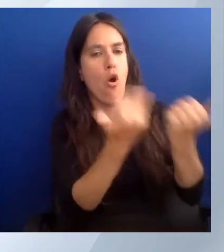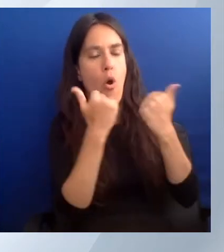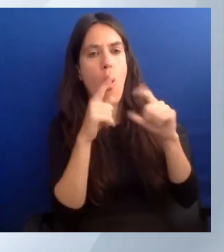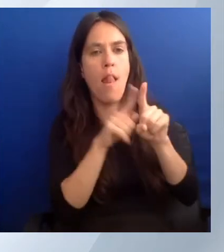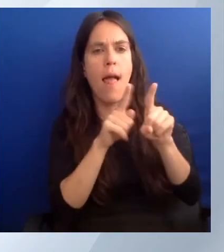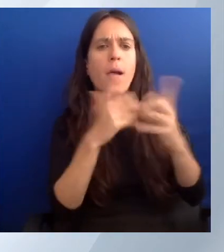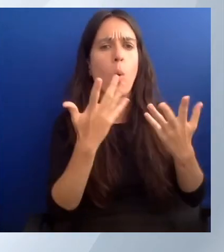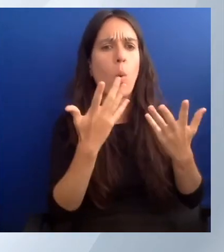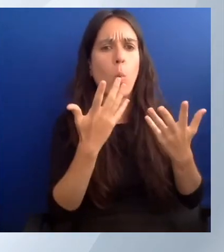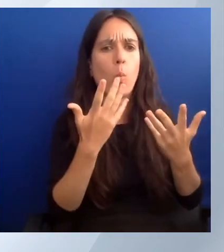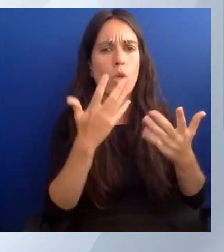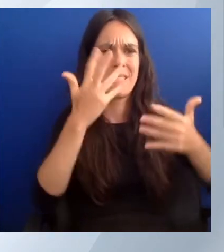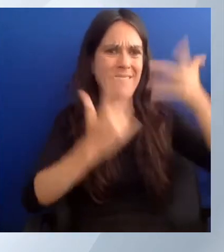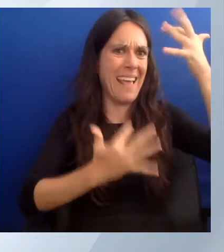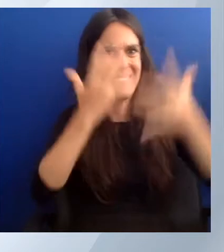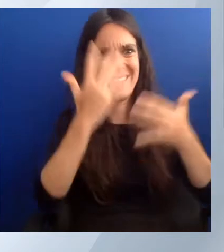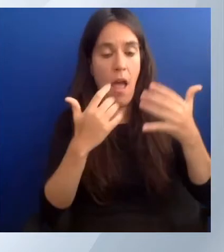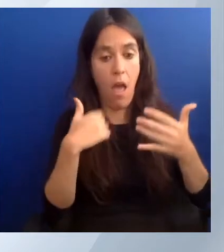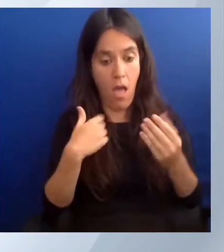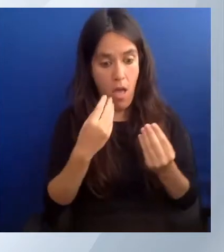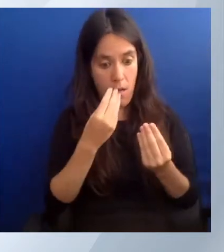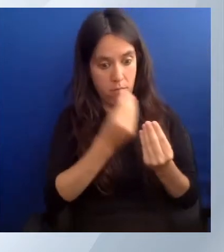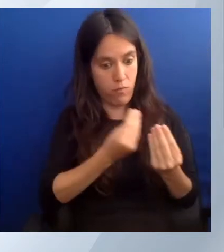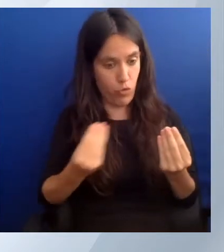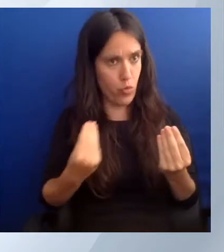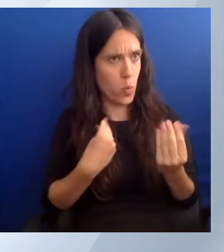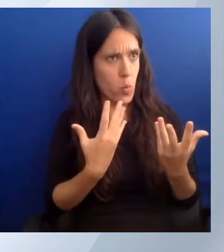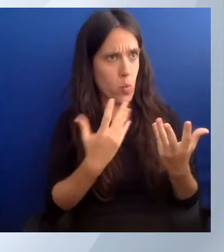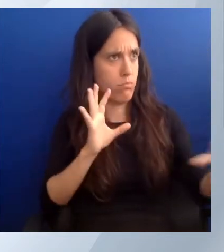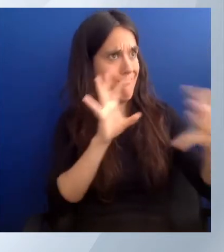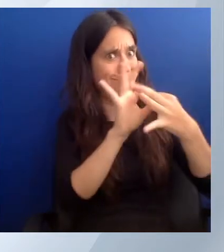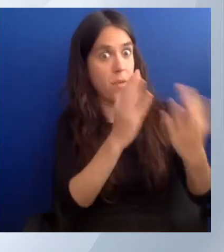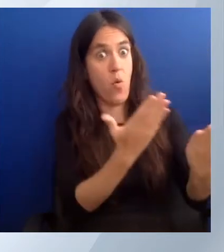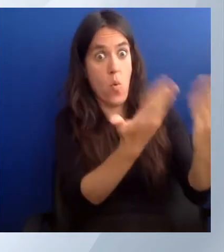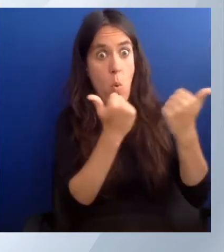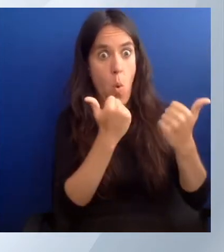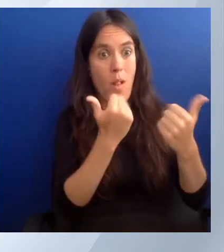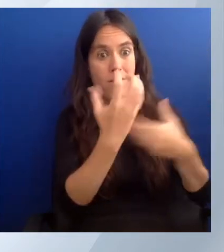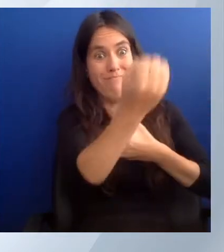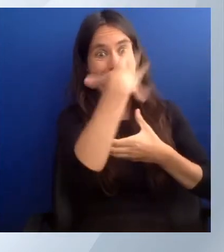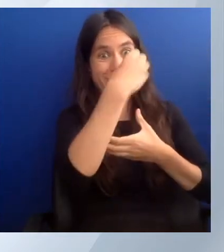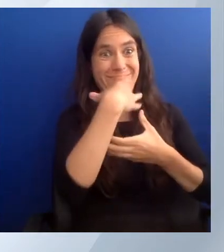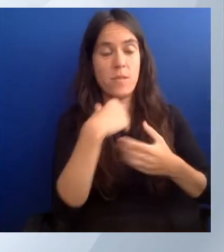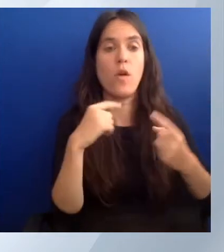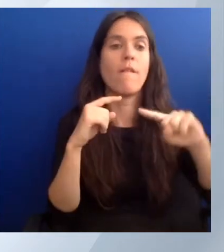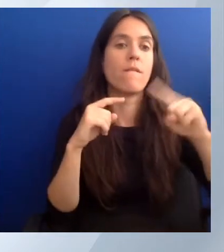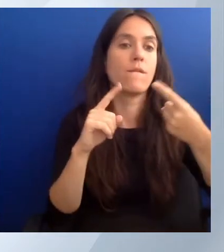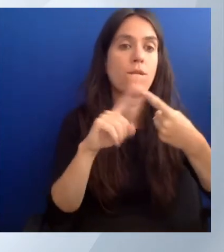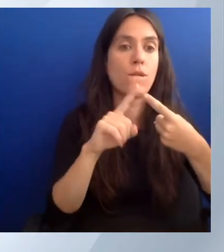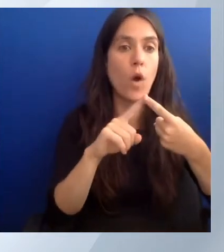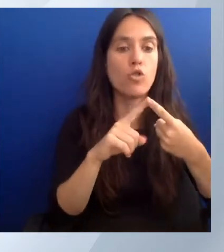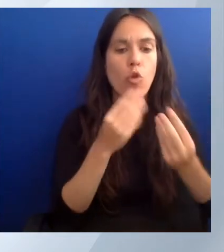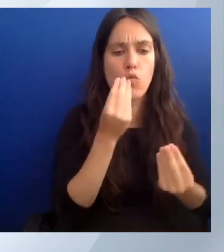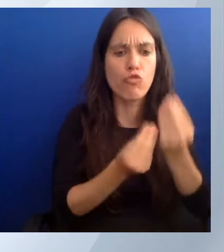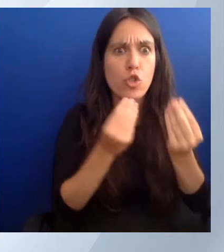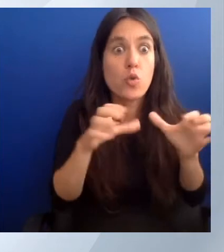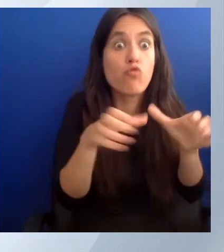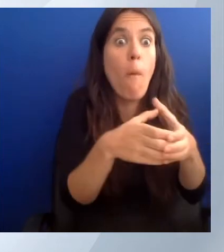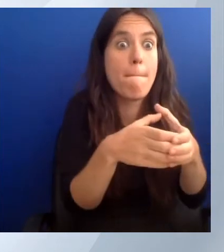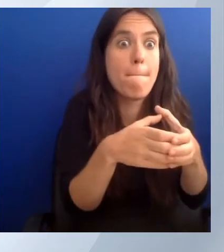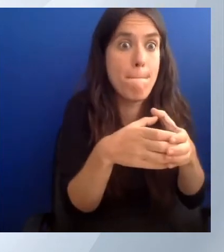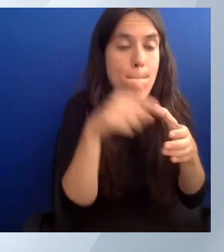what resources do we need to use? Well, the first one that we need is a resource group. And